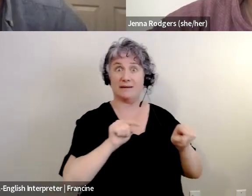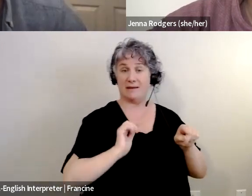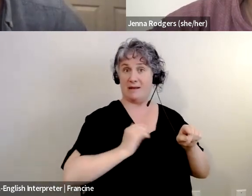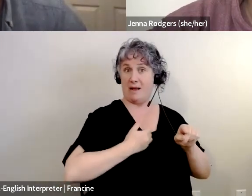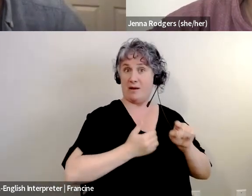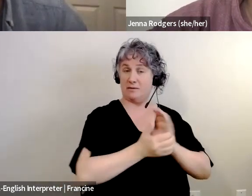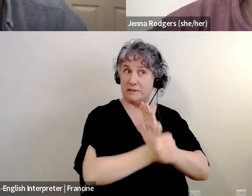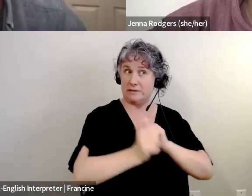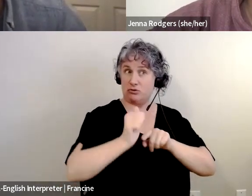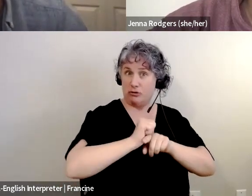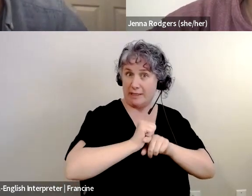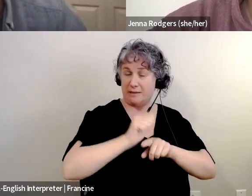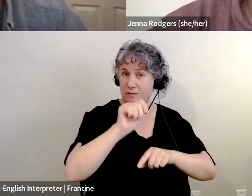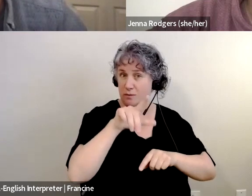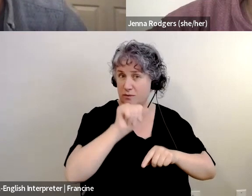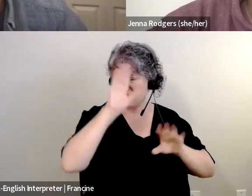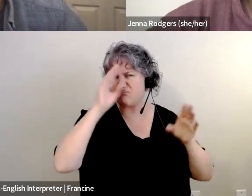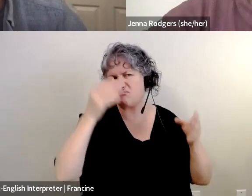in relationship and building